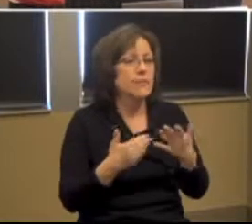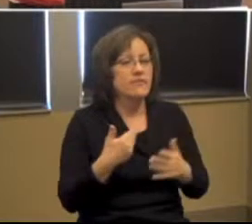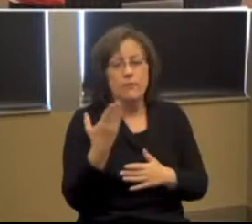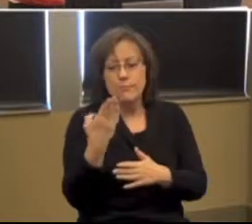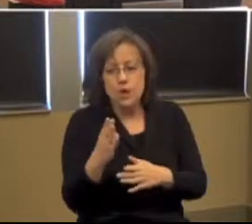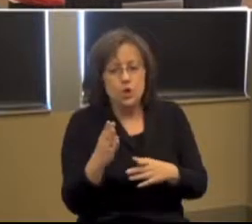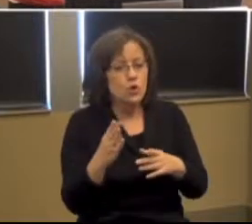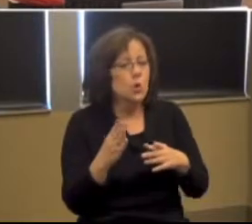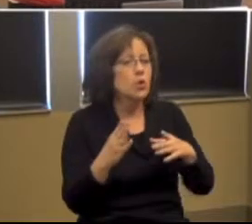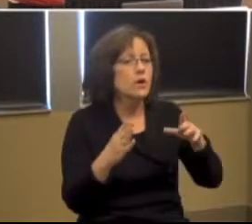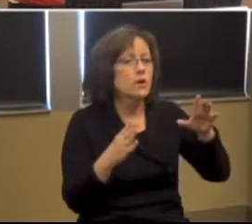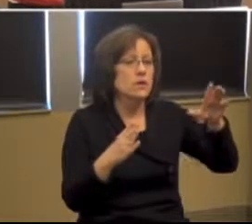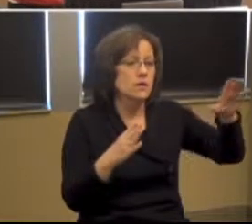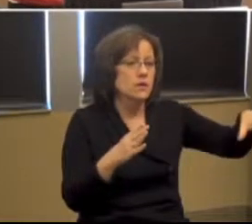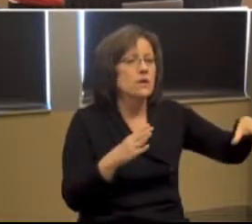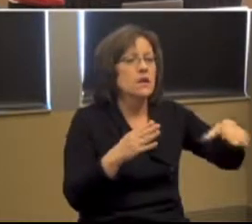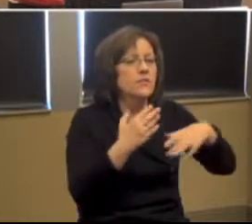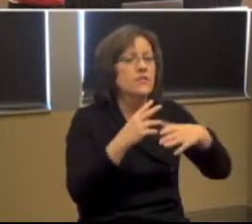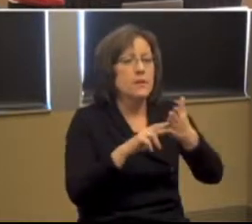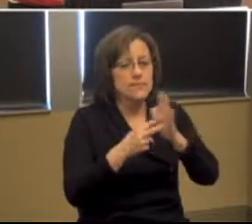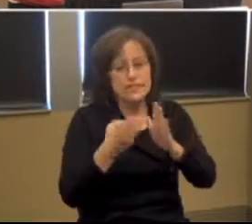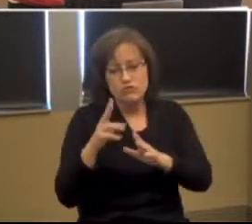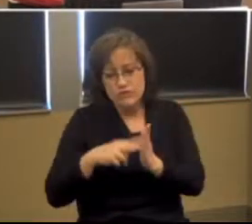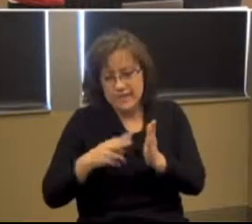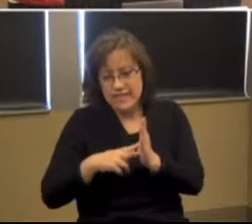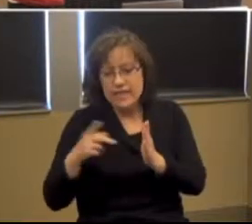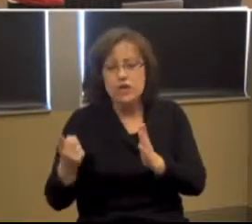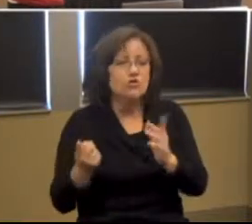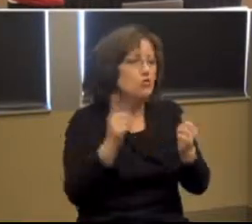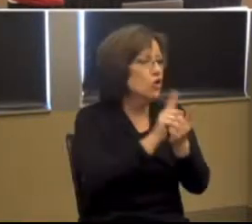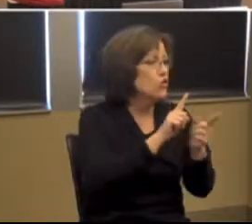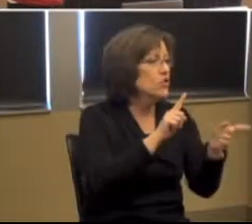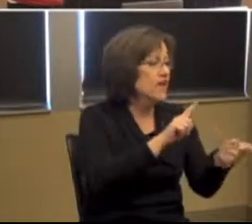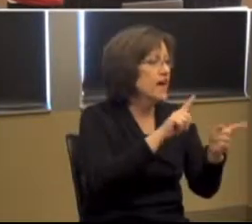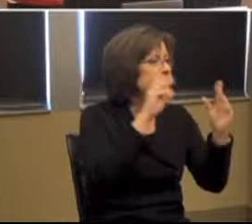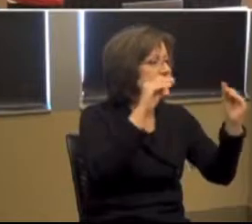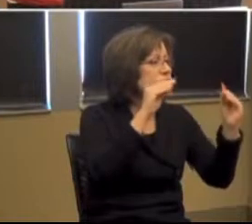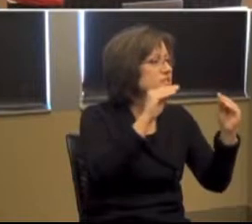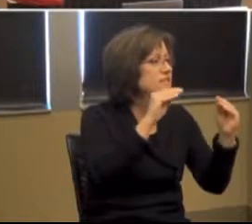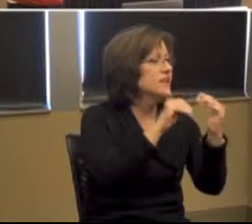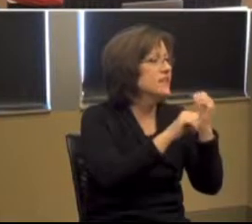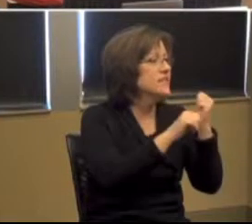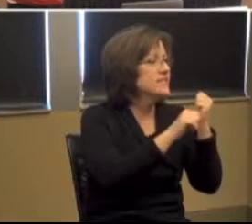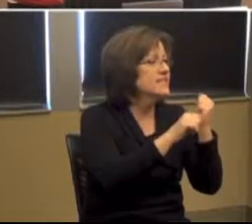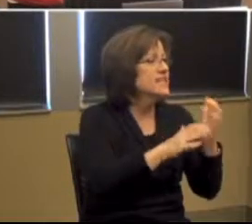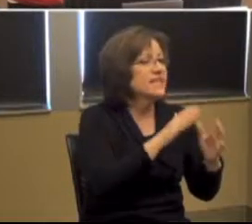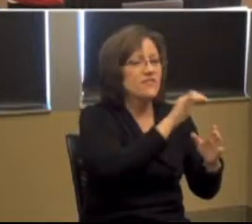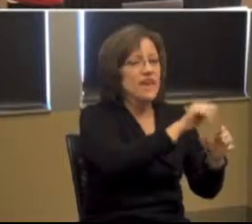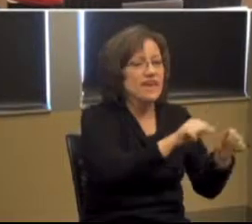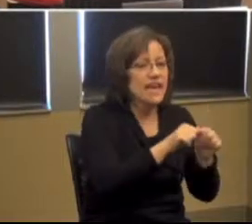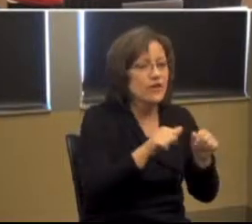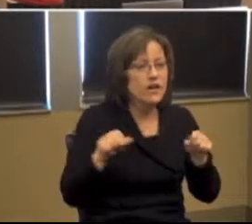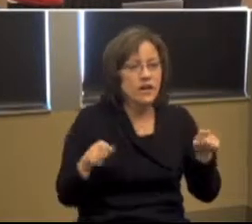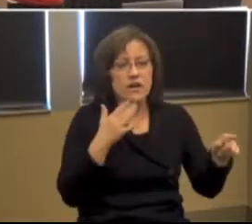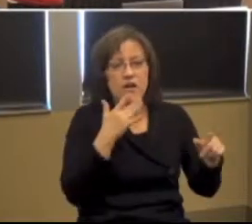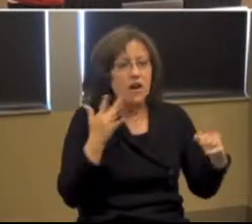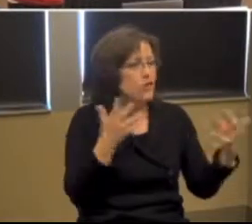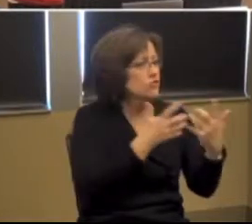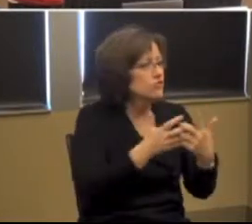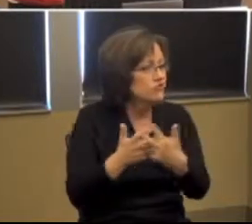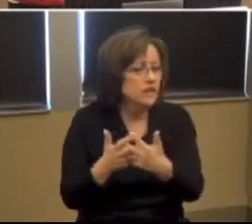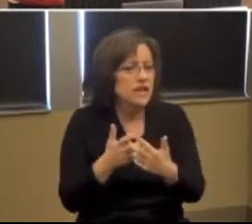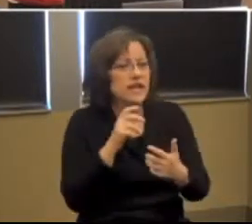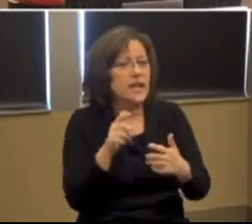work with that teaching assistant in that area, which I think is a great tool, because then we're not necessarily hooking up one